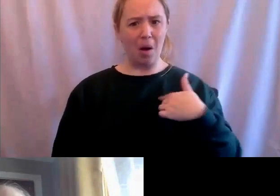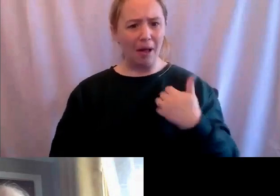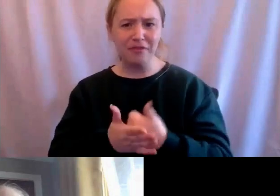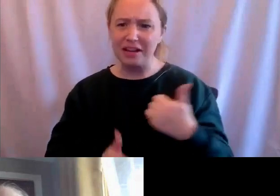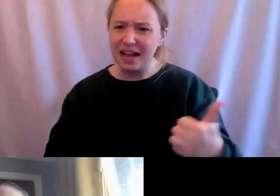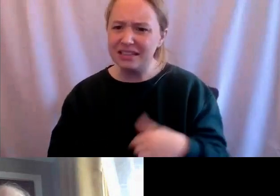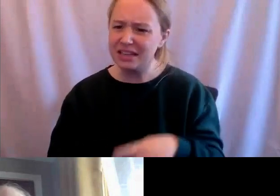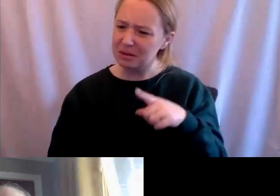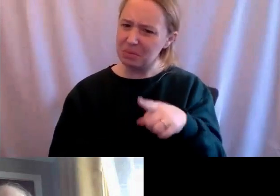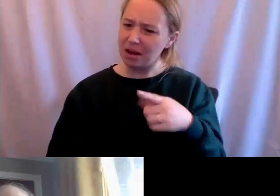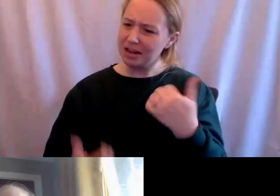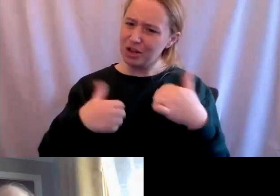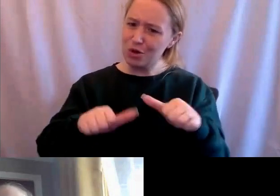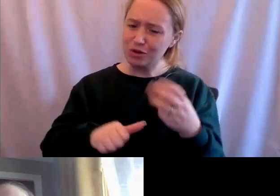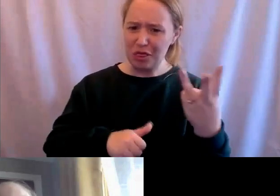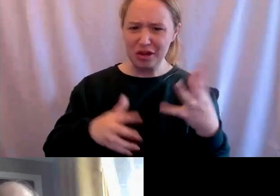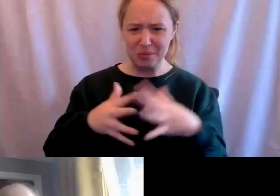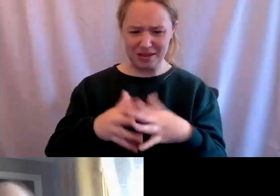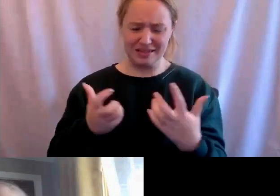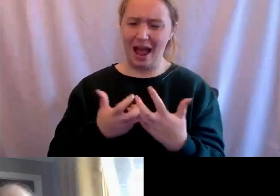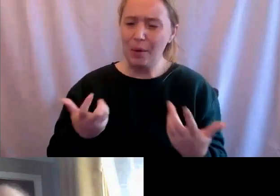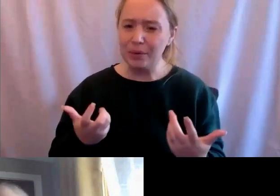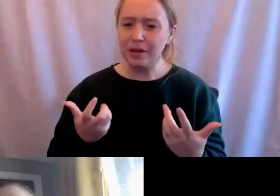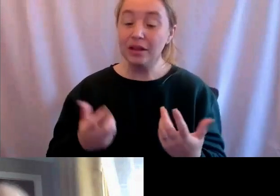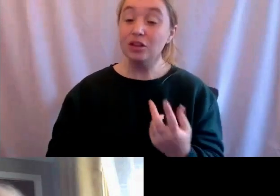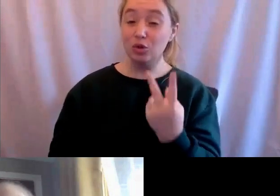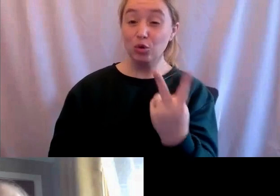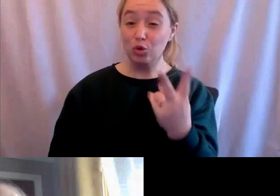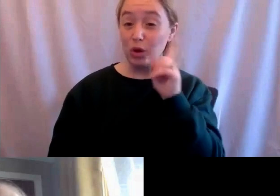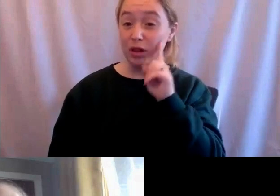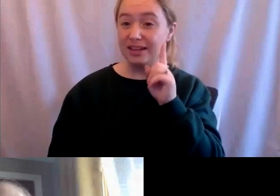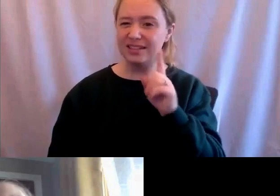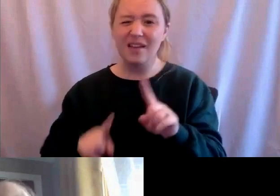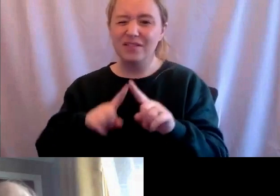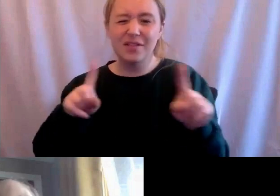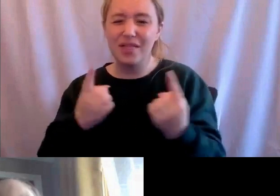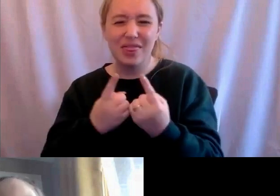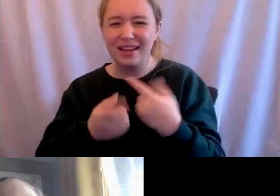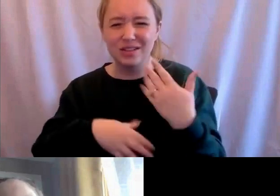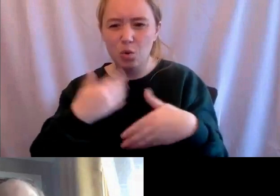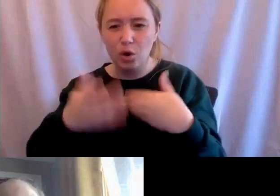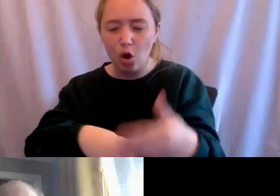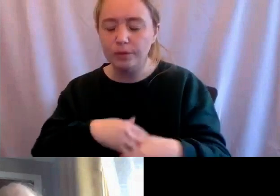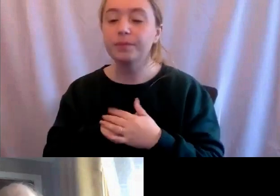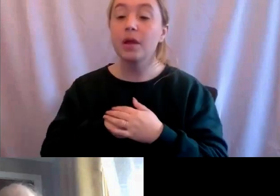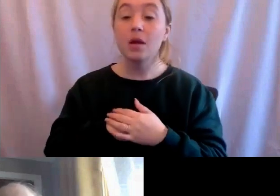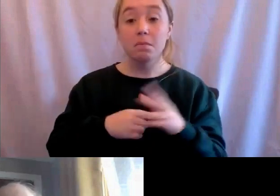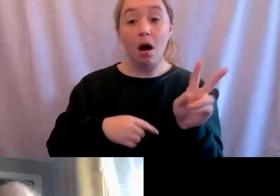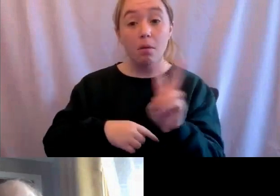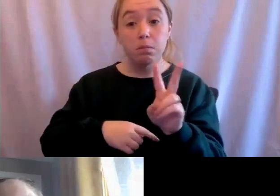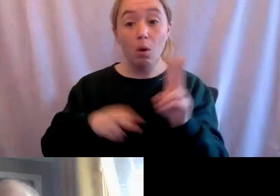going on? And both ladies they were having different life things going on, and they both lost half a